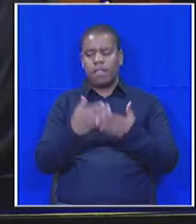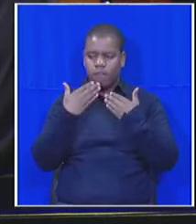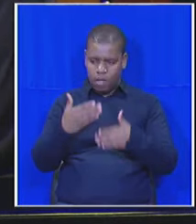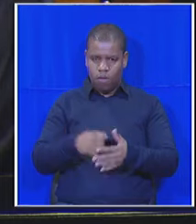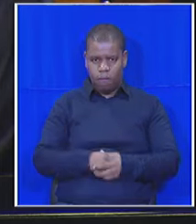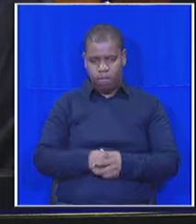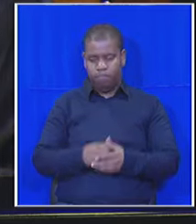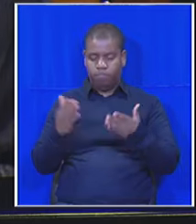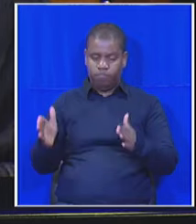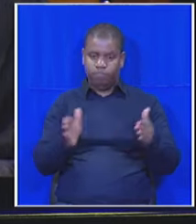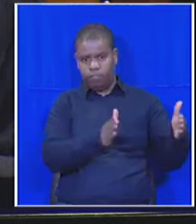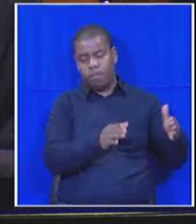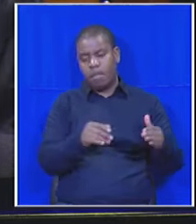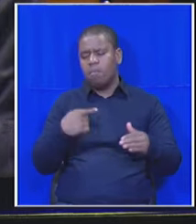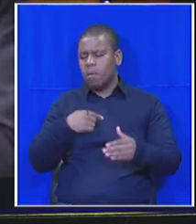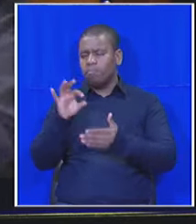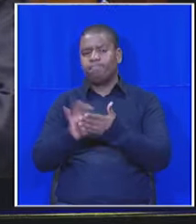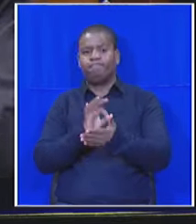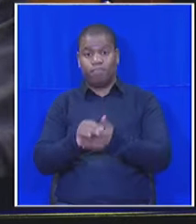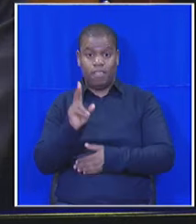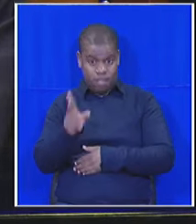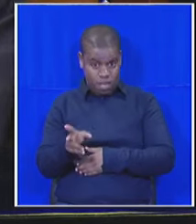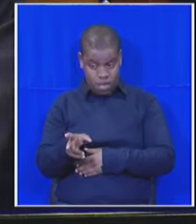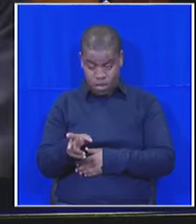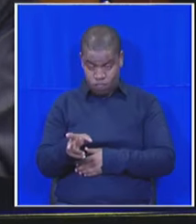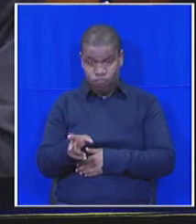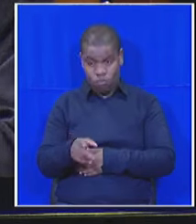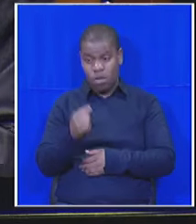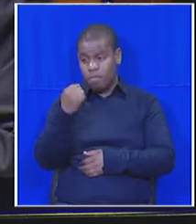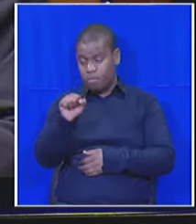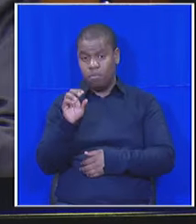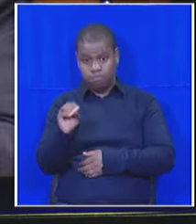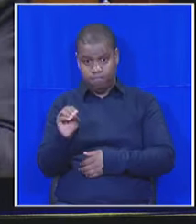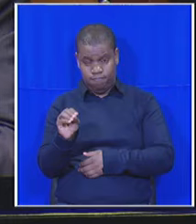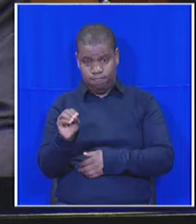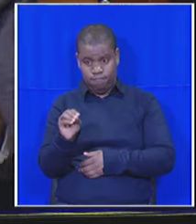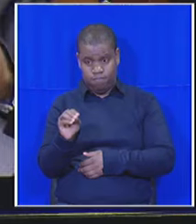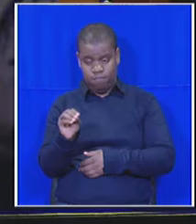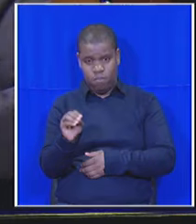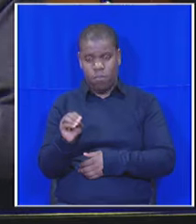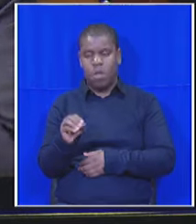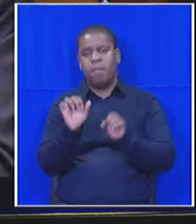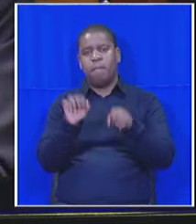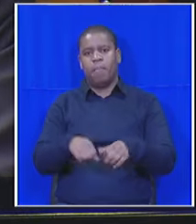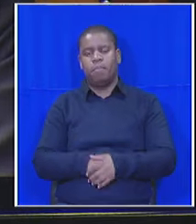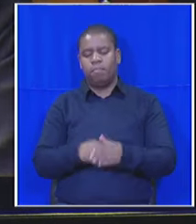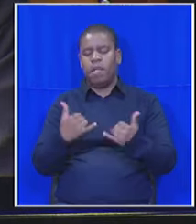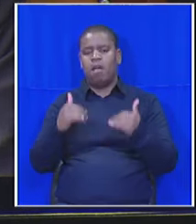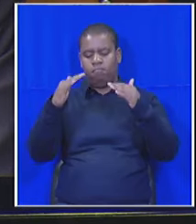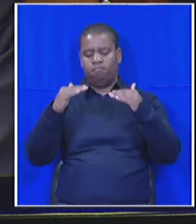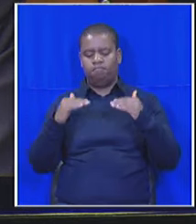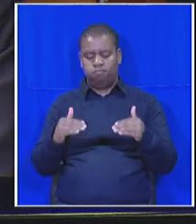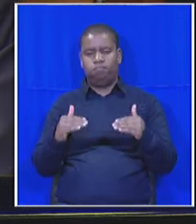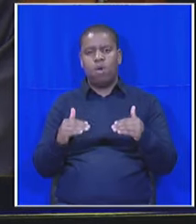I put the vote again. Are there any objections? No objections. Agreed to. Honourable members, we will now take a comfort break for